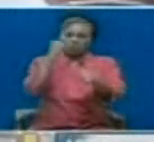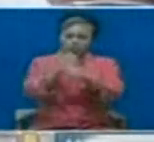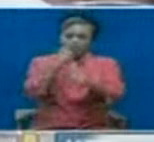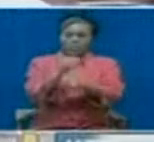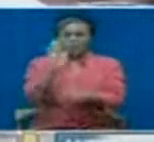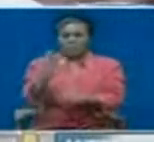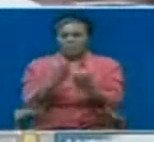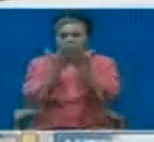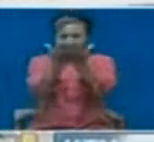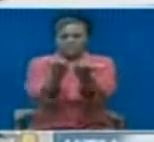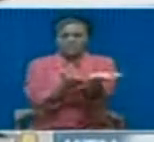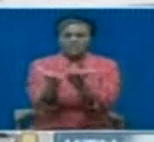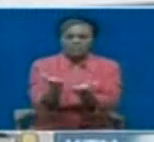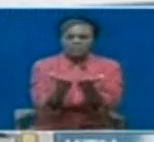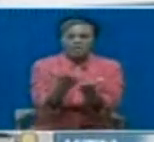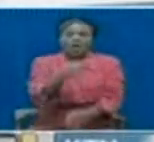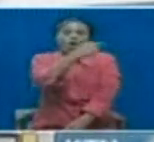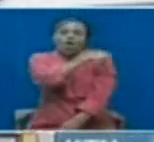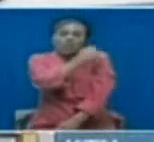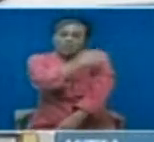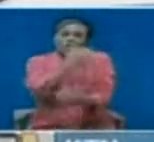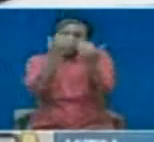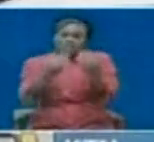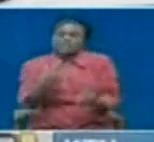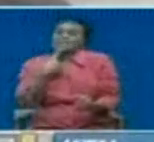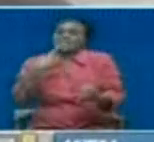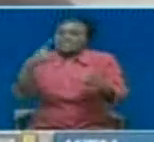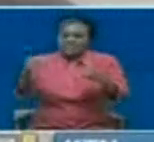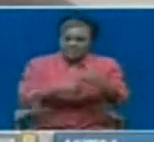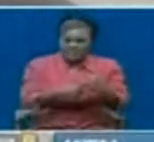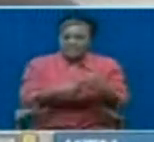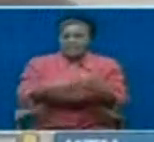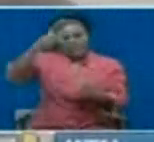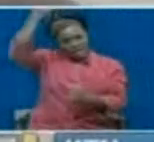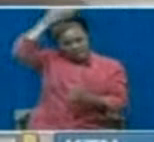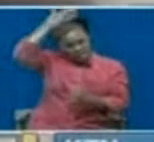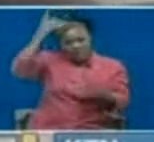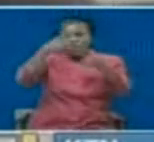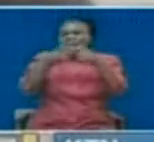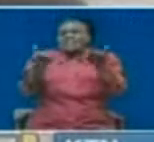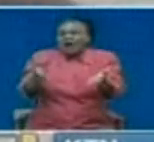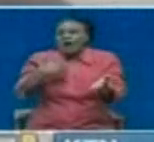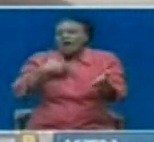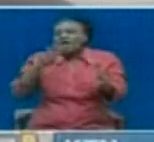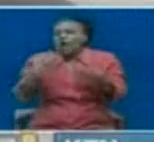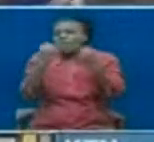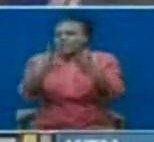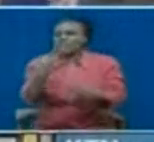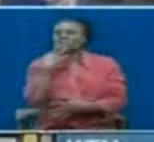in the delivery of services. The hospital needs about 600 nurses to run efficiently, but currently has only